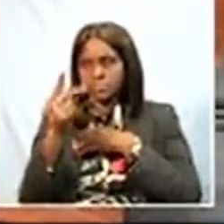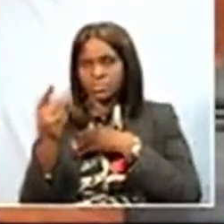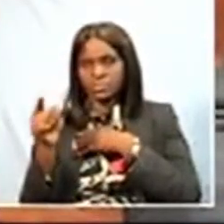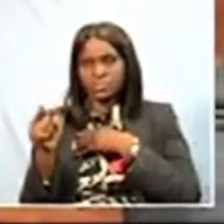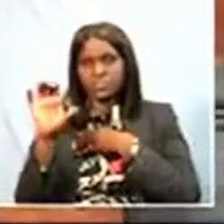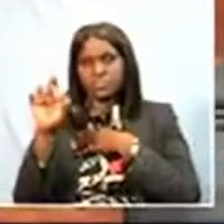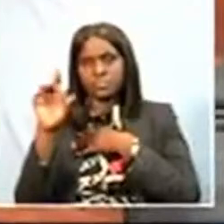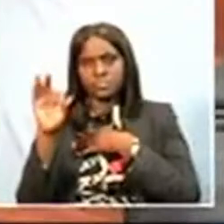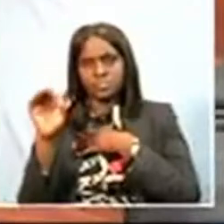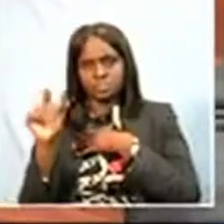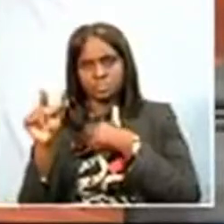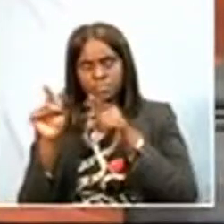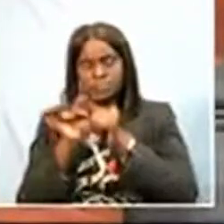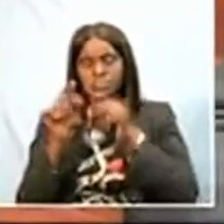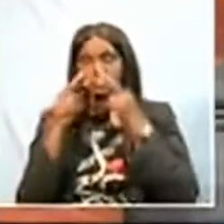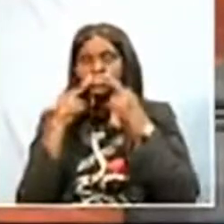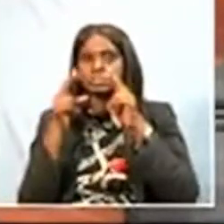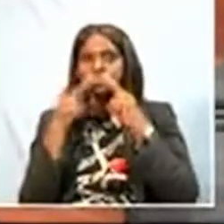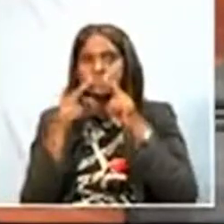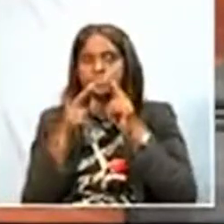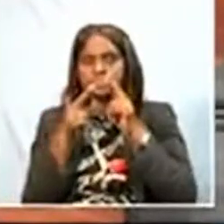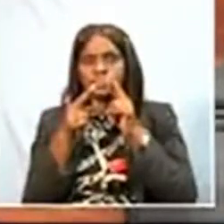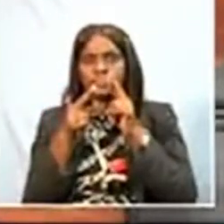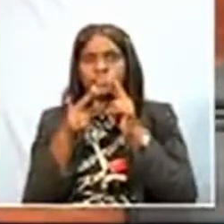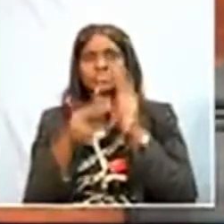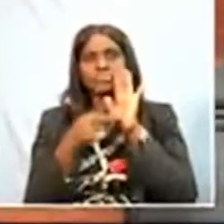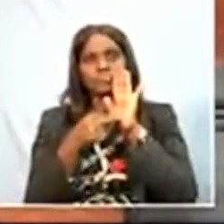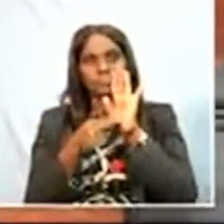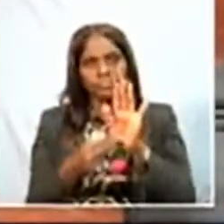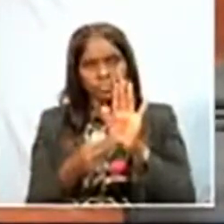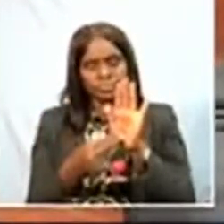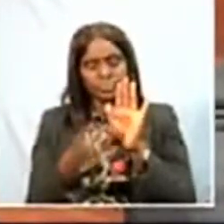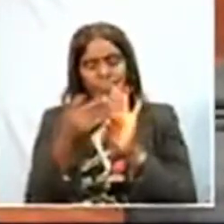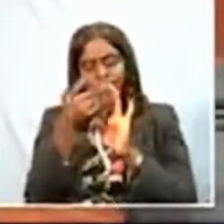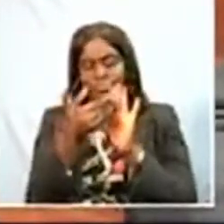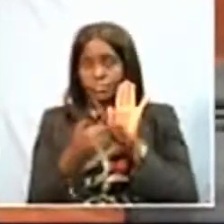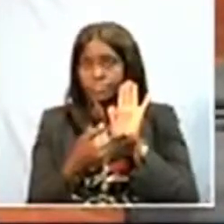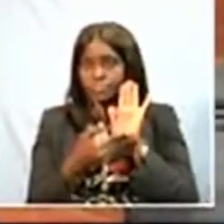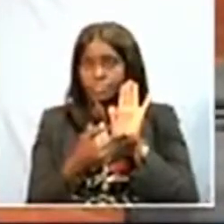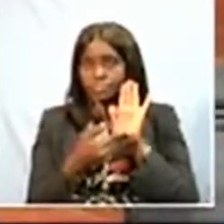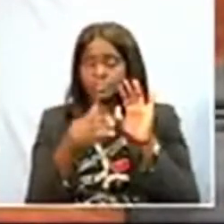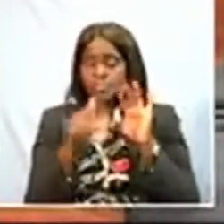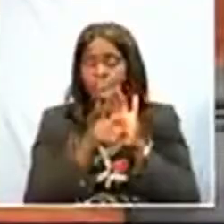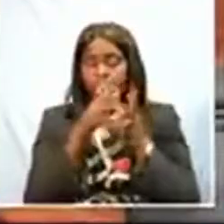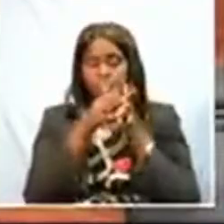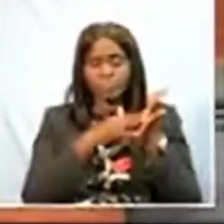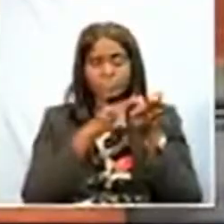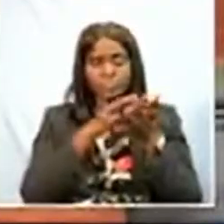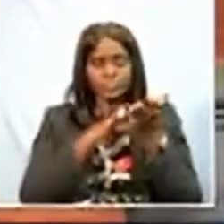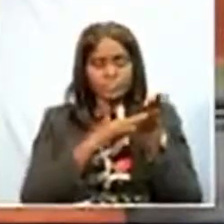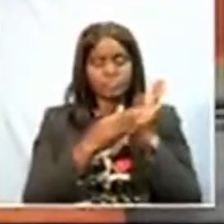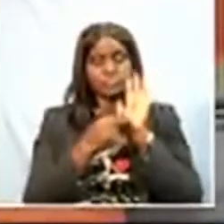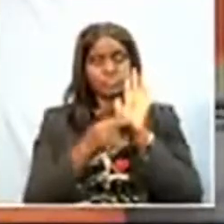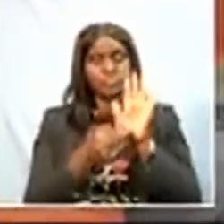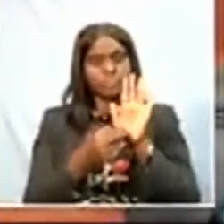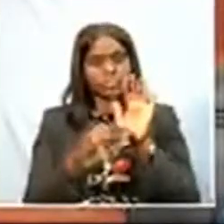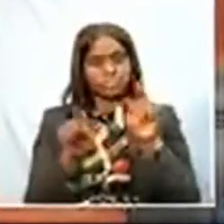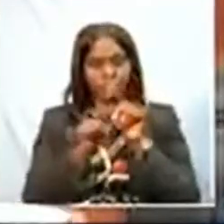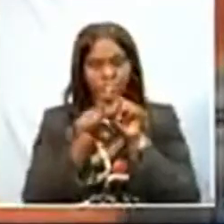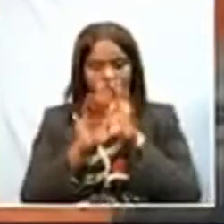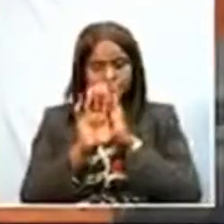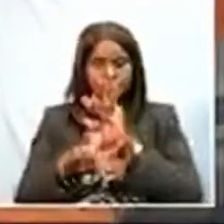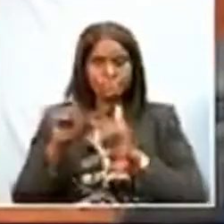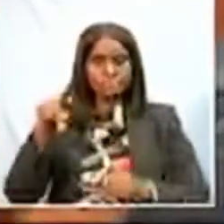CDF and the results are as shown in the table below. Under